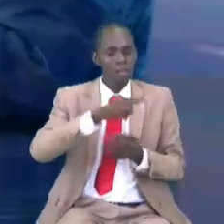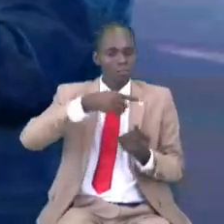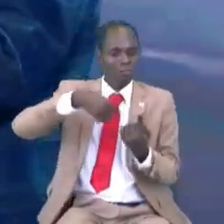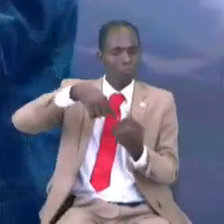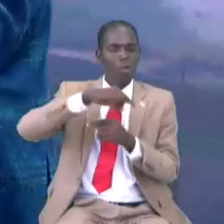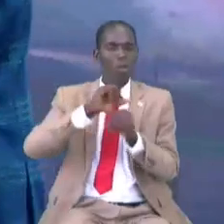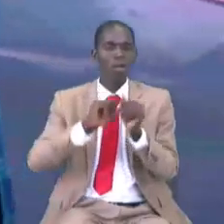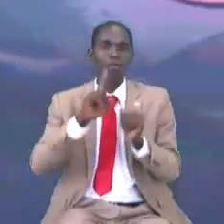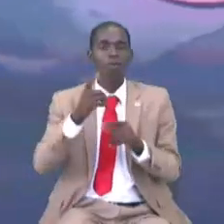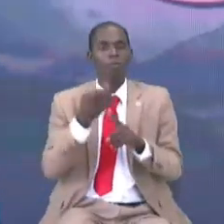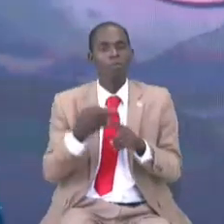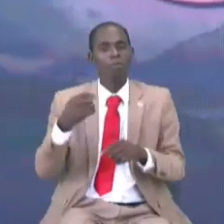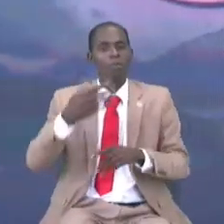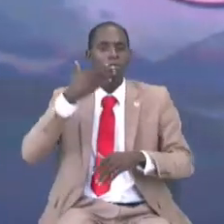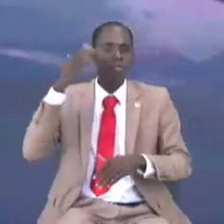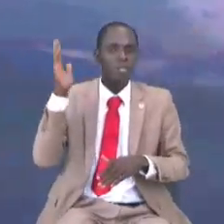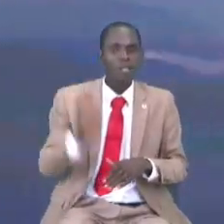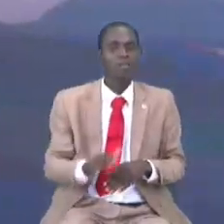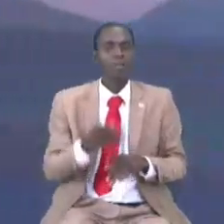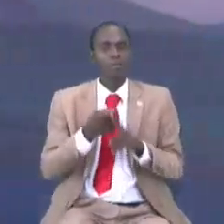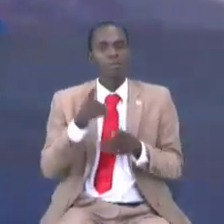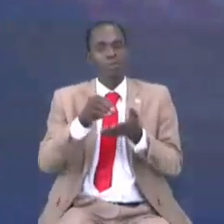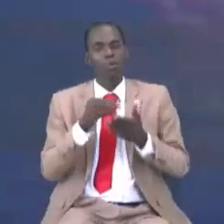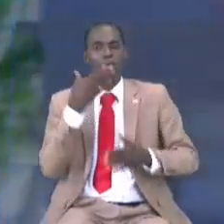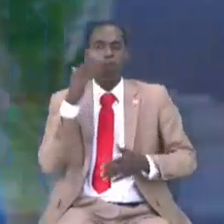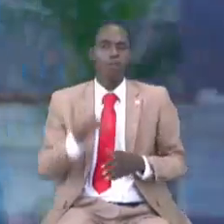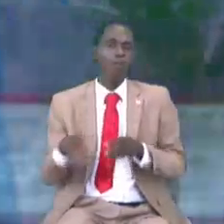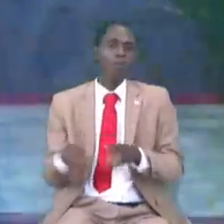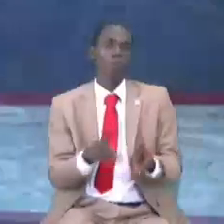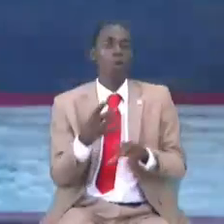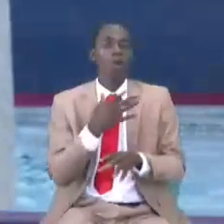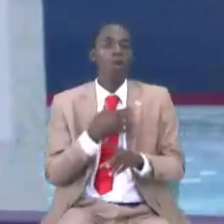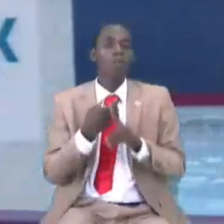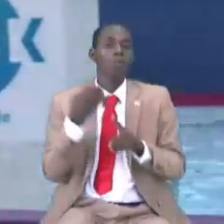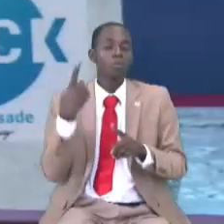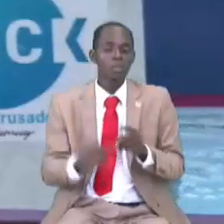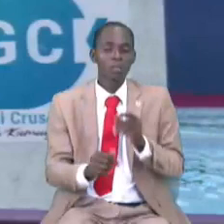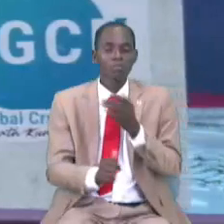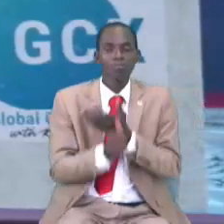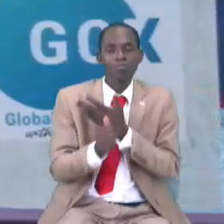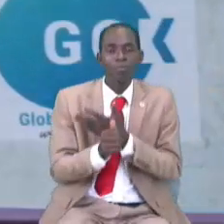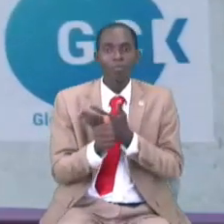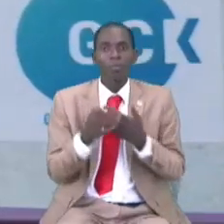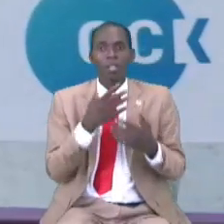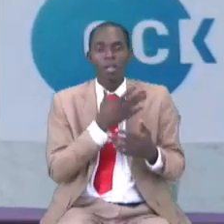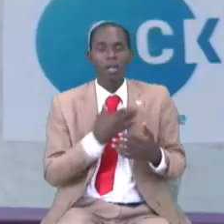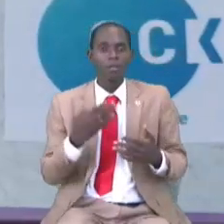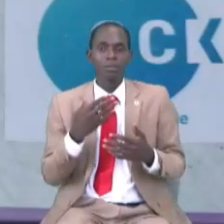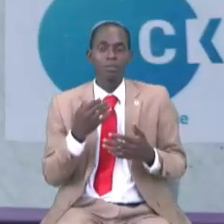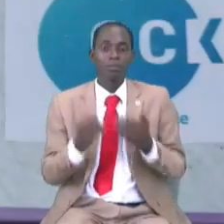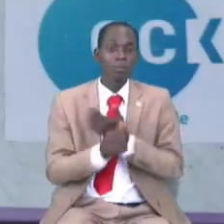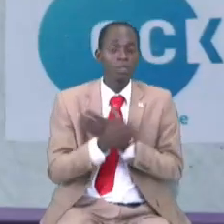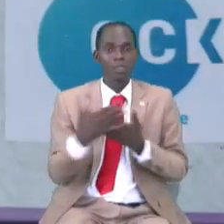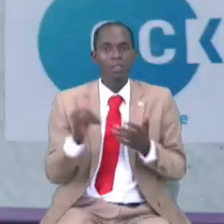and from the violence that is in their hands. That was the proper response of